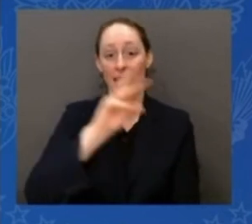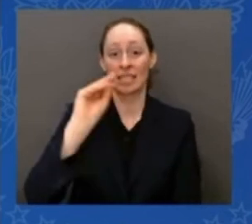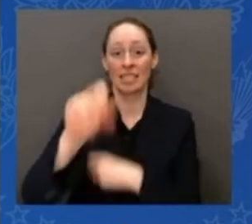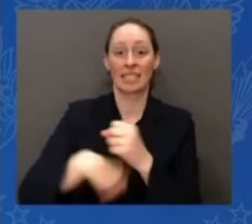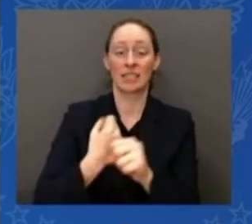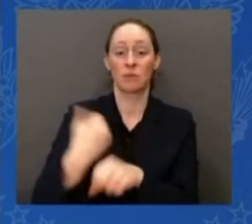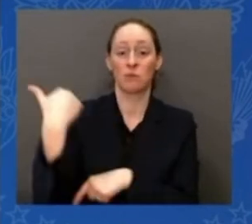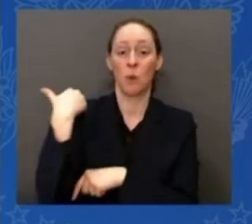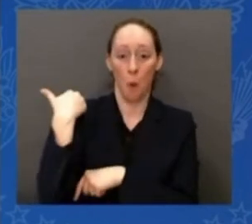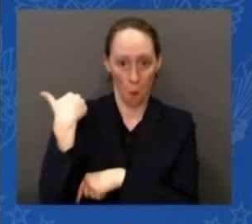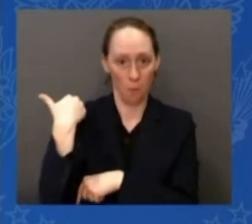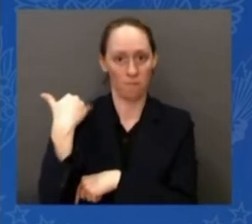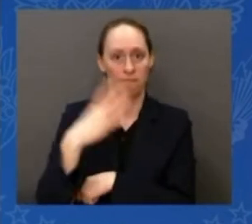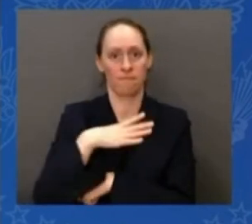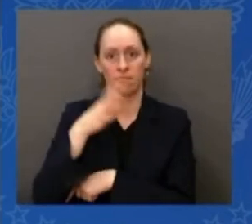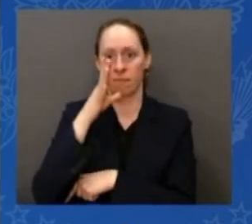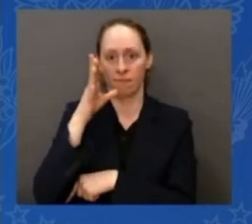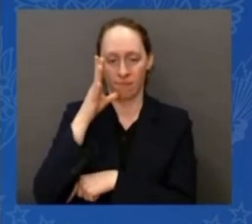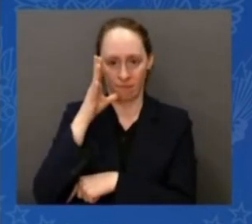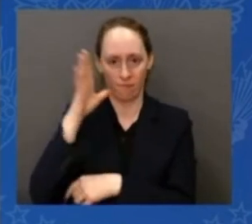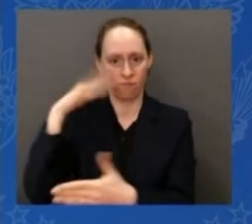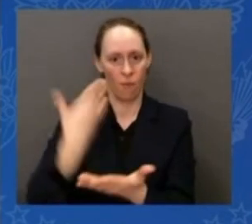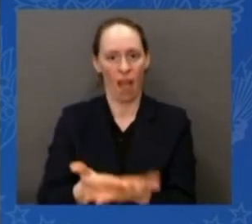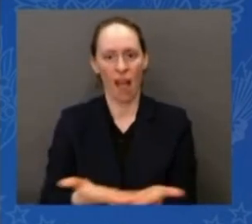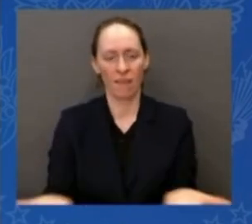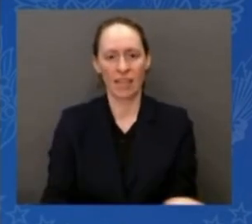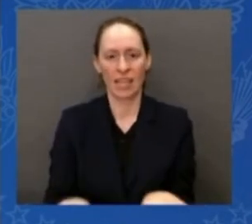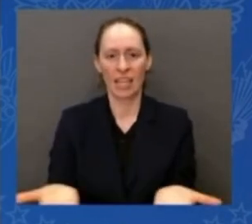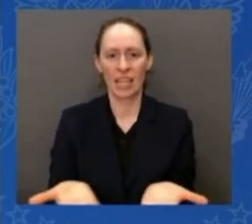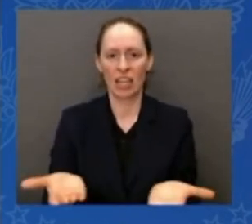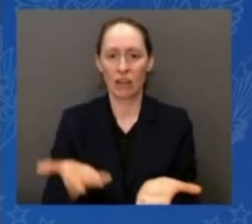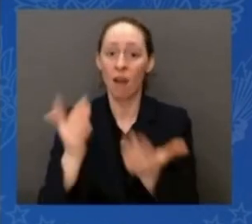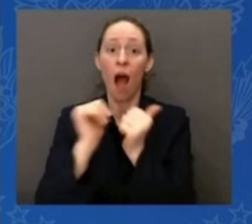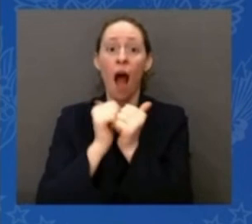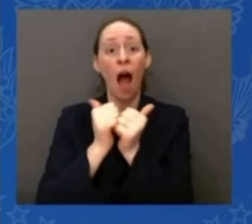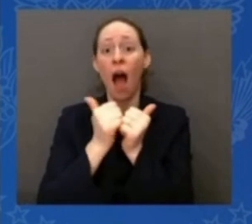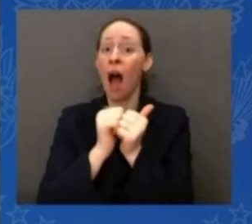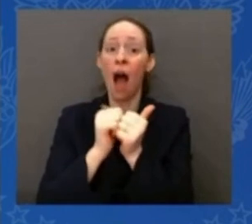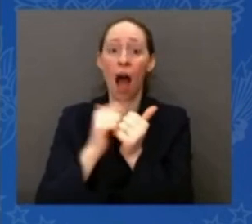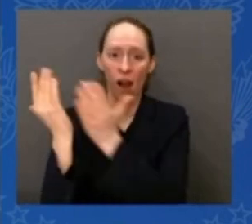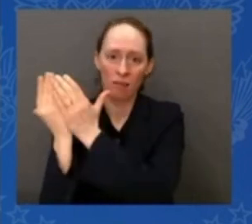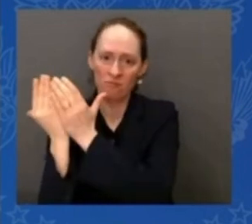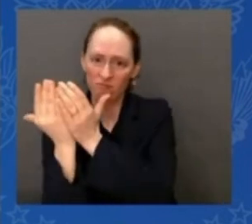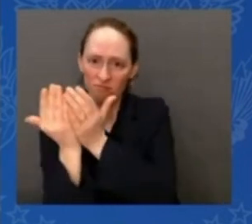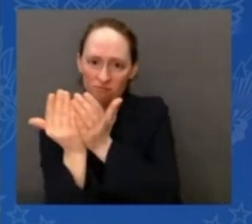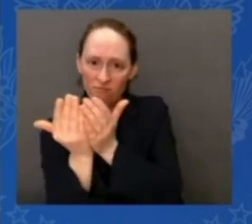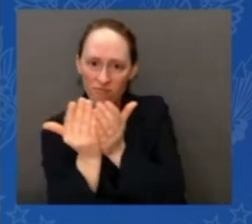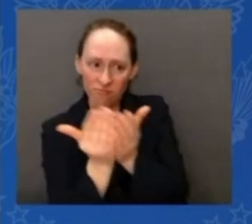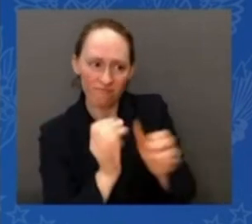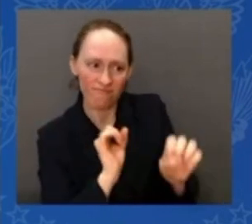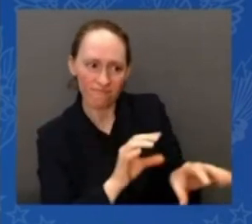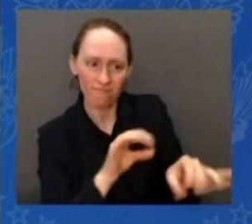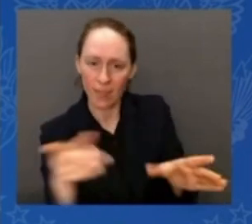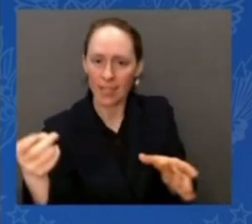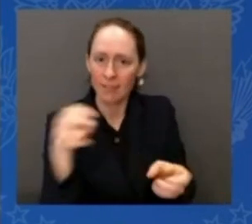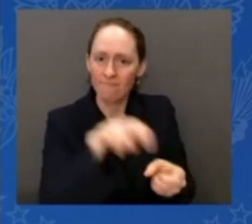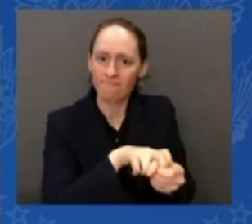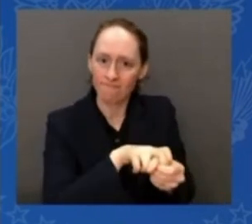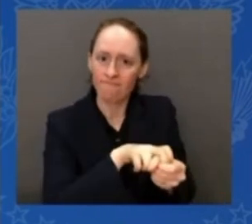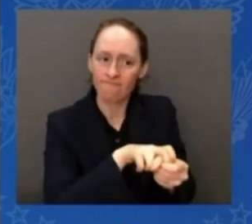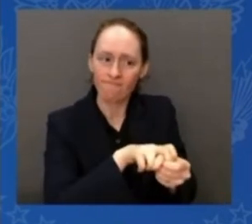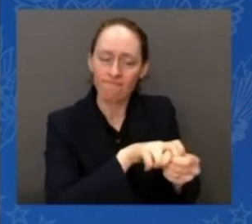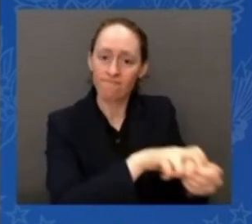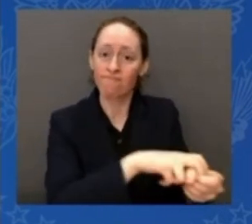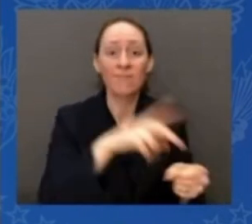afford a passenger ticket. Recently, she got a call from the President of the United States telling her that her daughter was going to be nominated to be